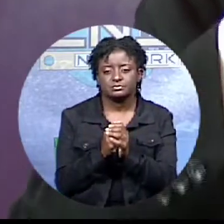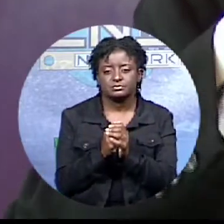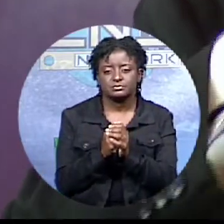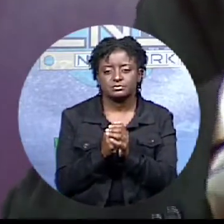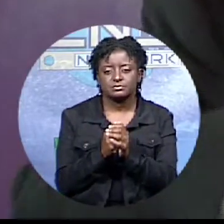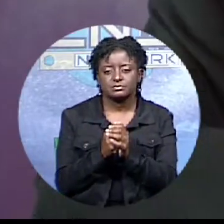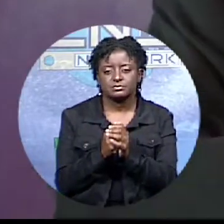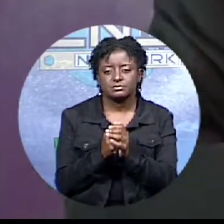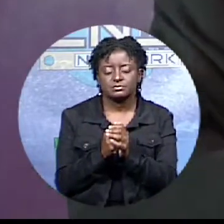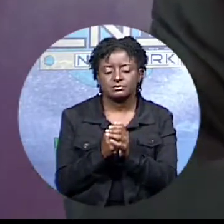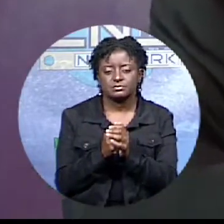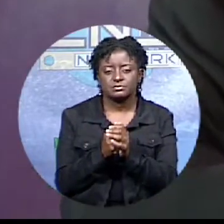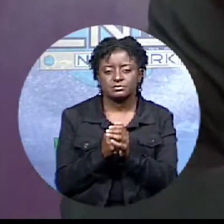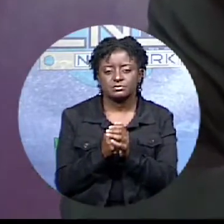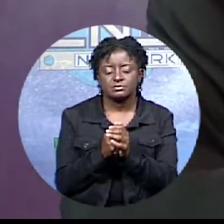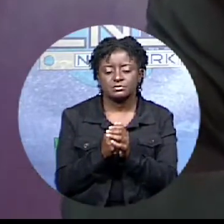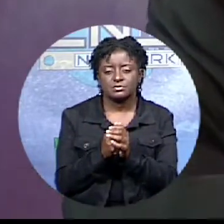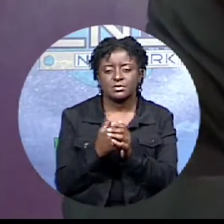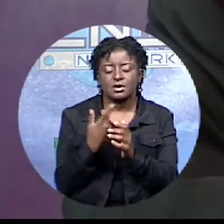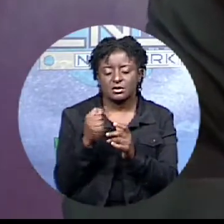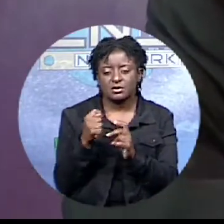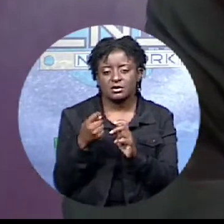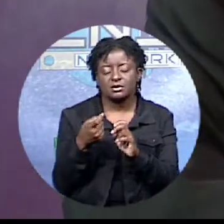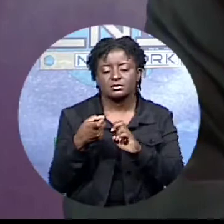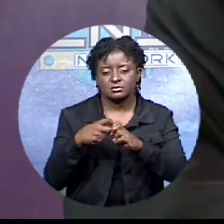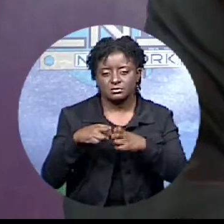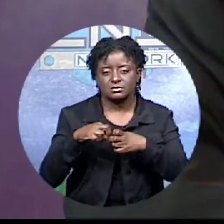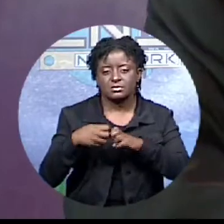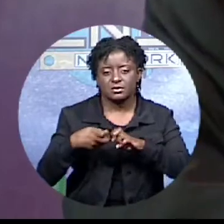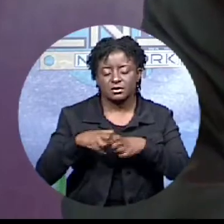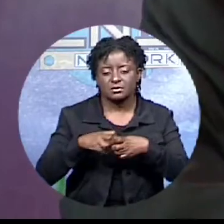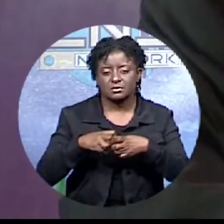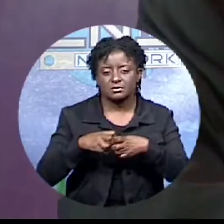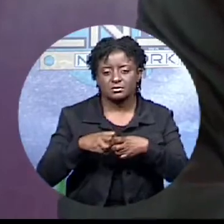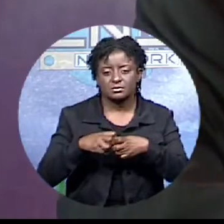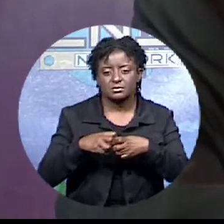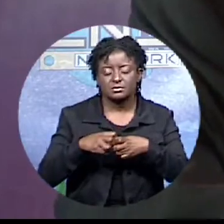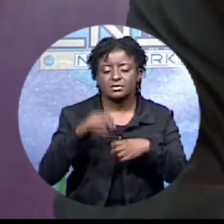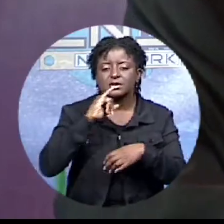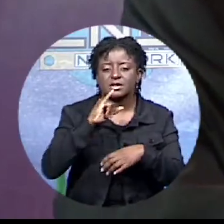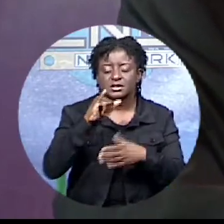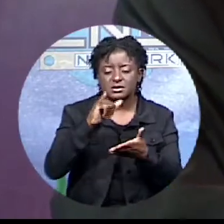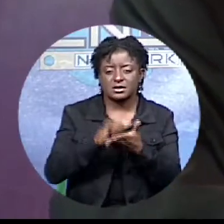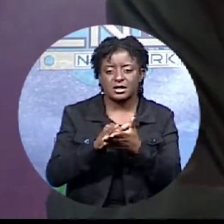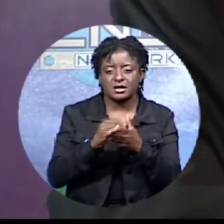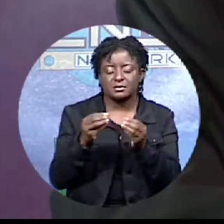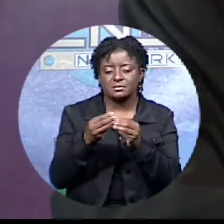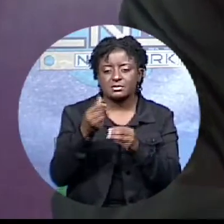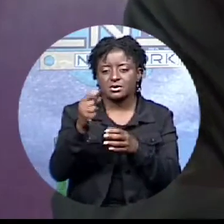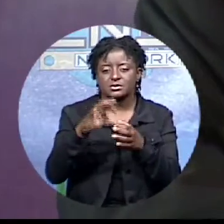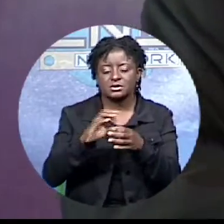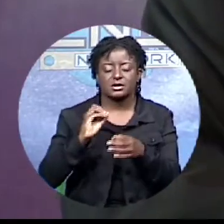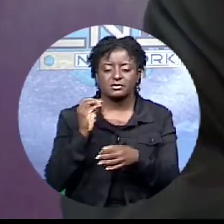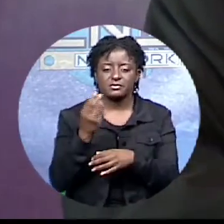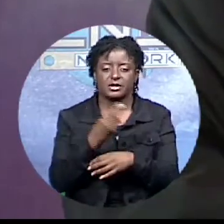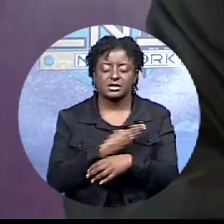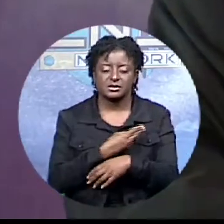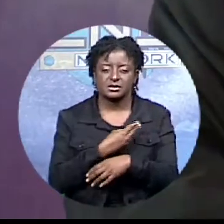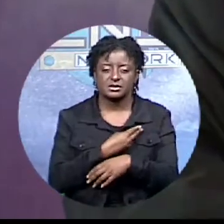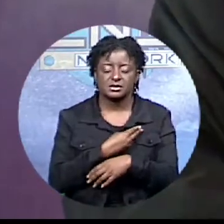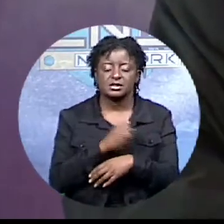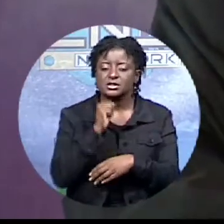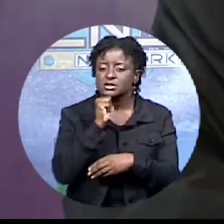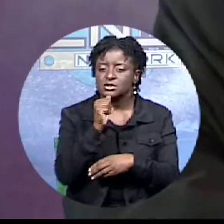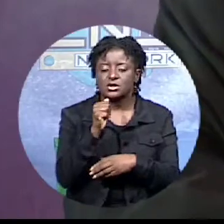Here's the trouble spot. The trouble spot is that most of us are unengaged